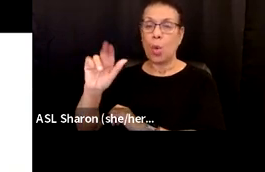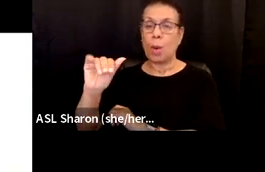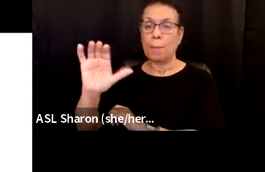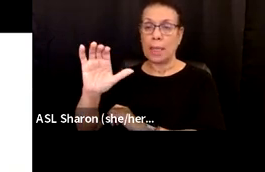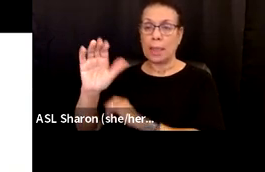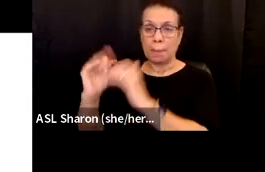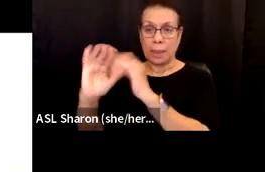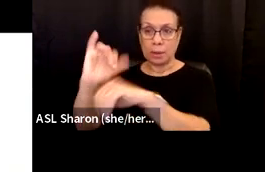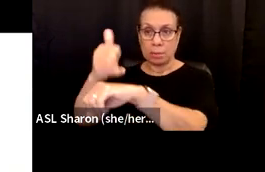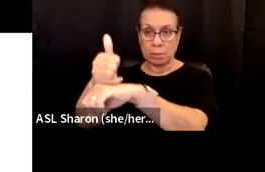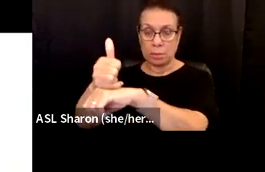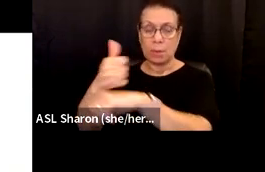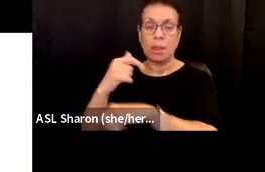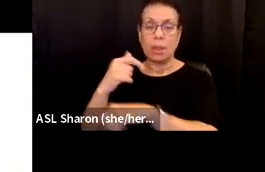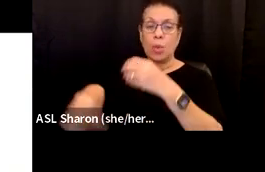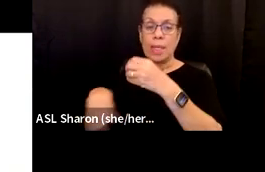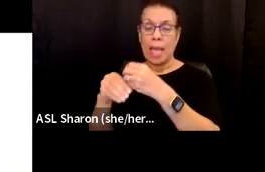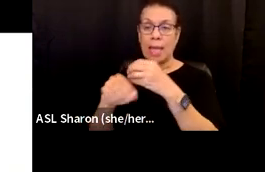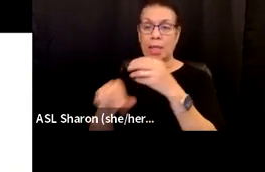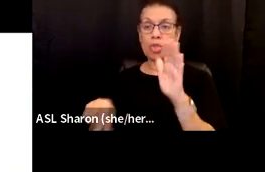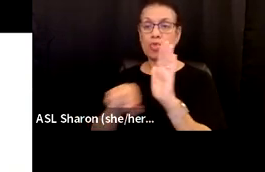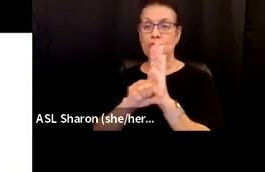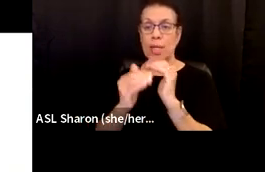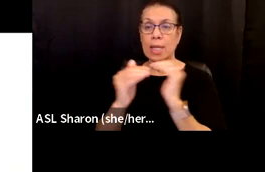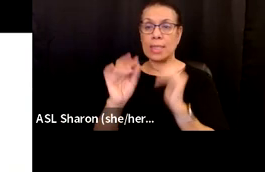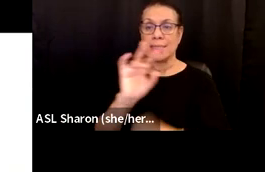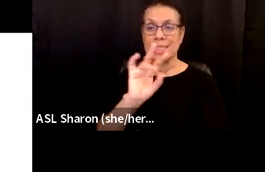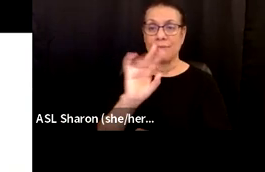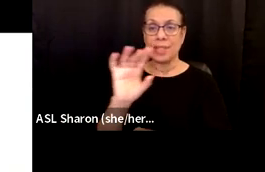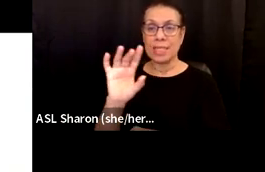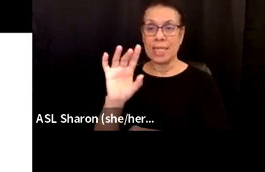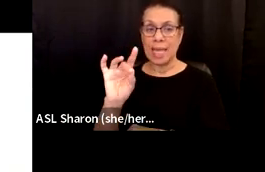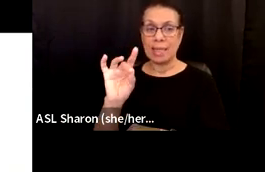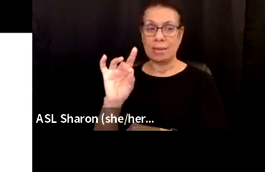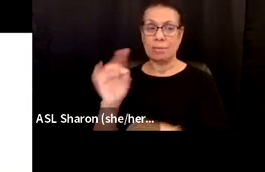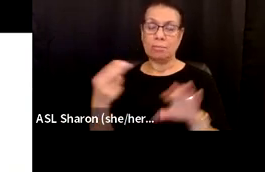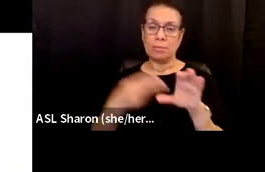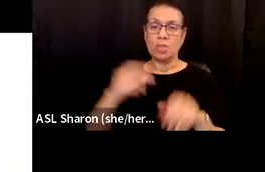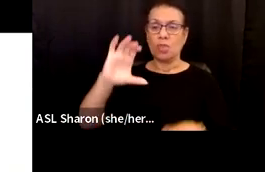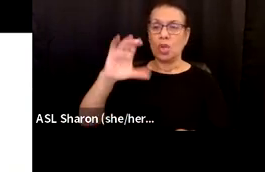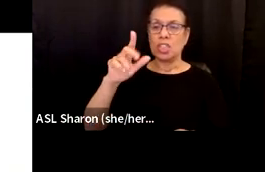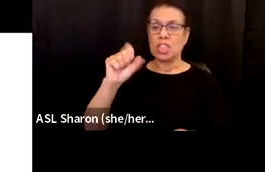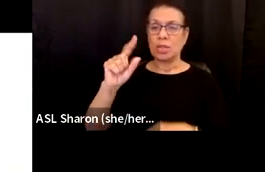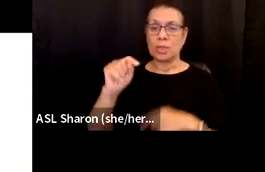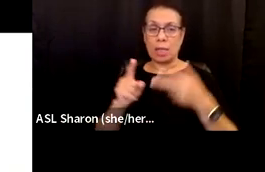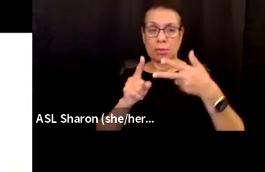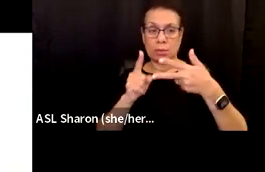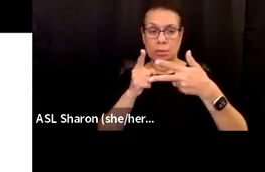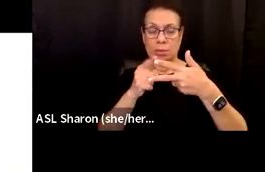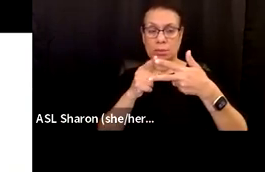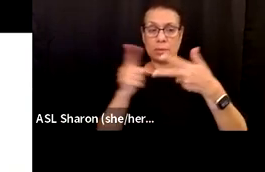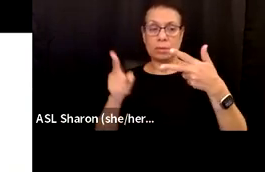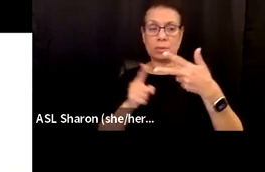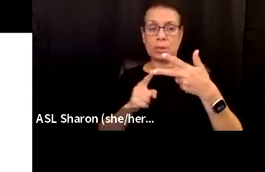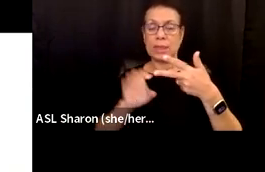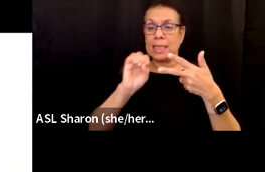earlier we added grade seven uh and eight to charlestown uh this year and then at east boston and we've